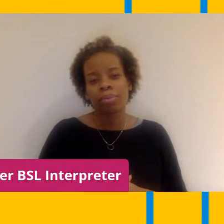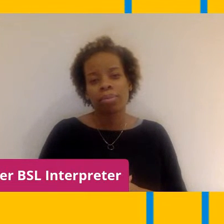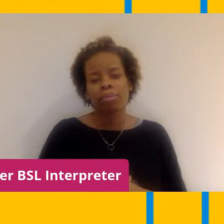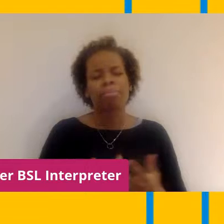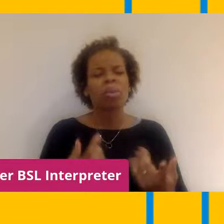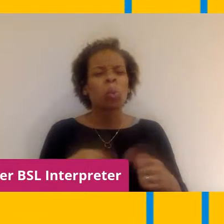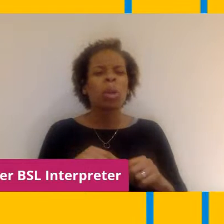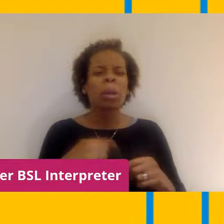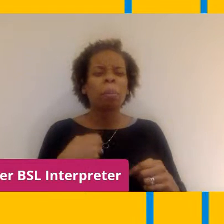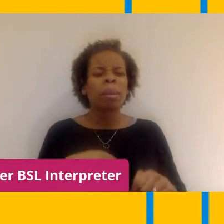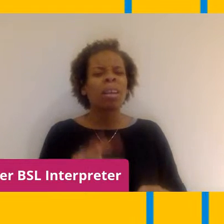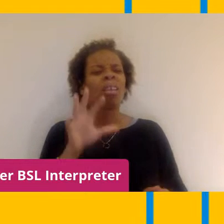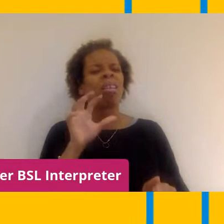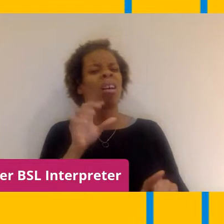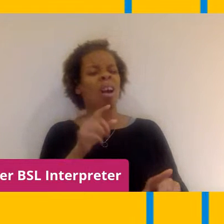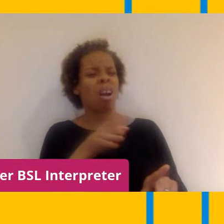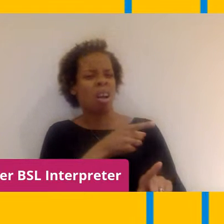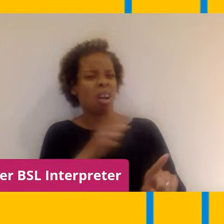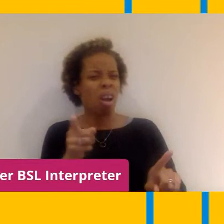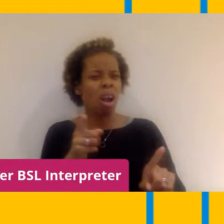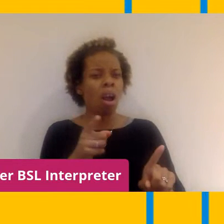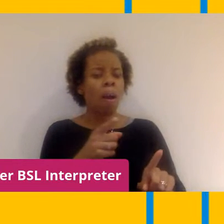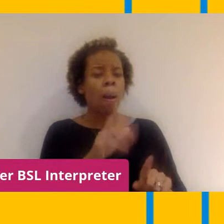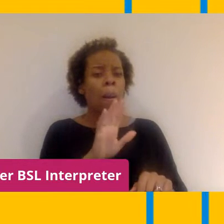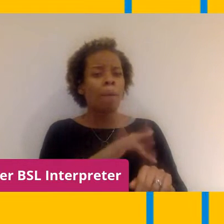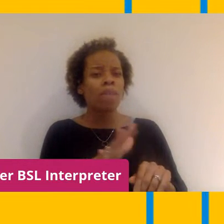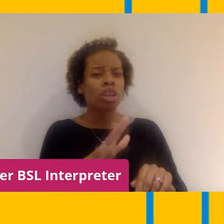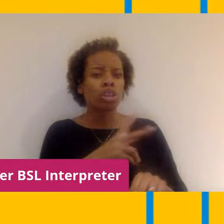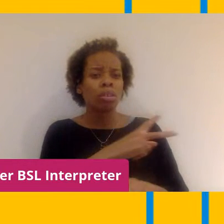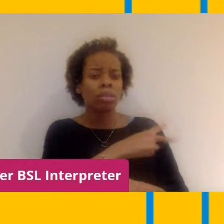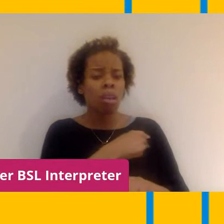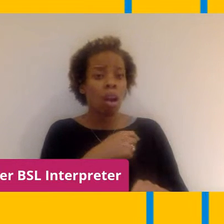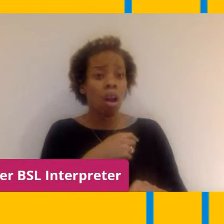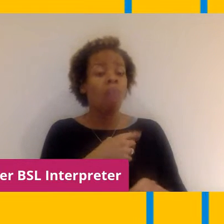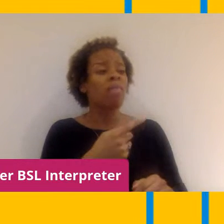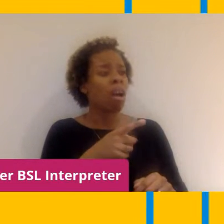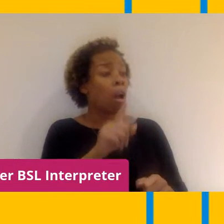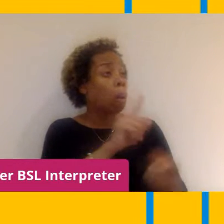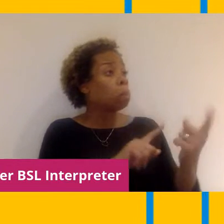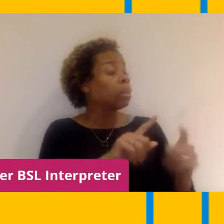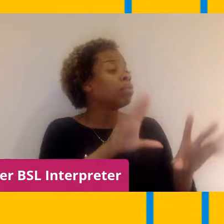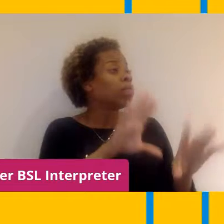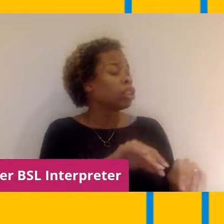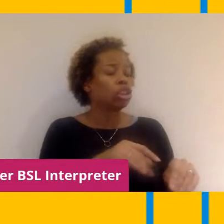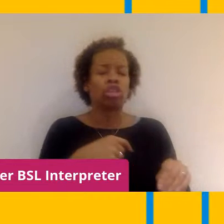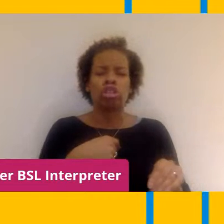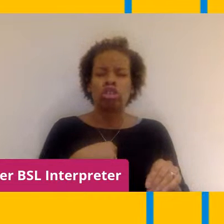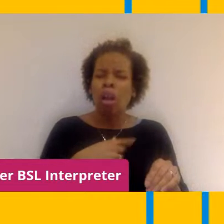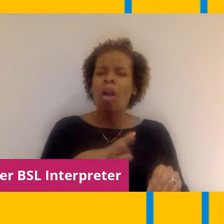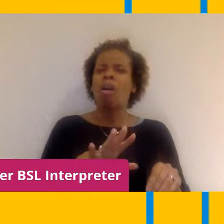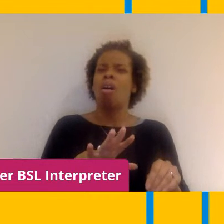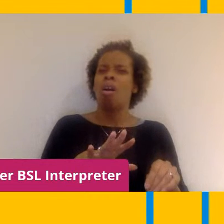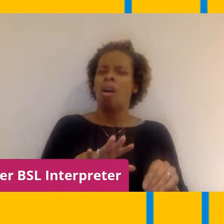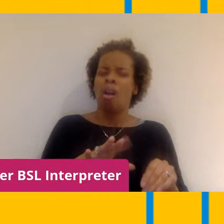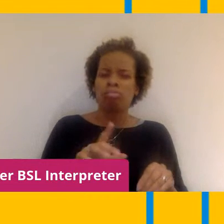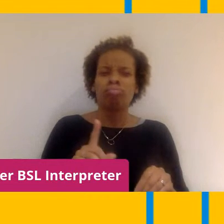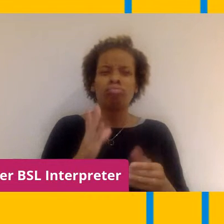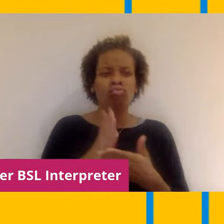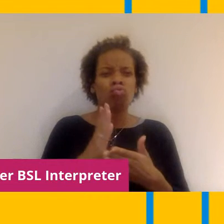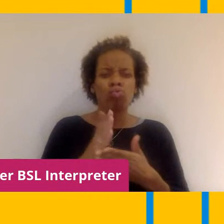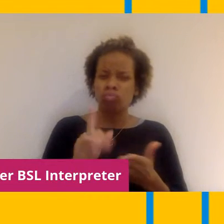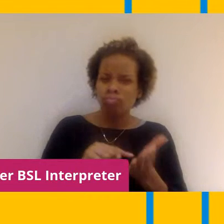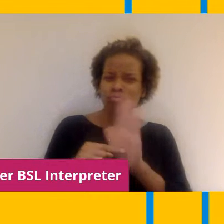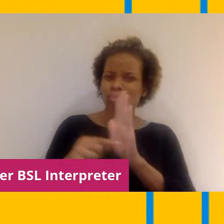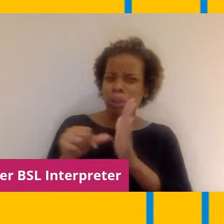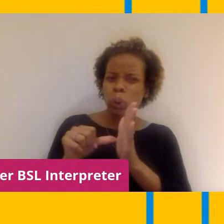professional staff more likely to raise issues outside of meetings. So I suppose because they see me quite regularly,